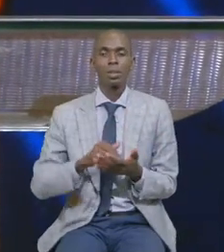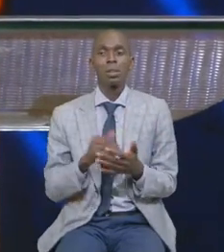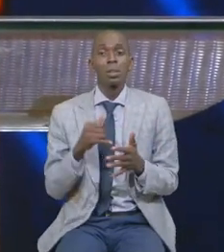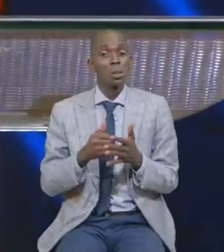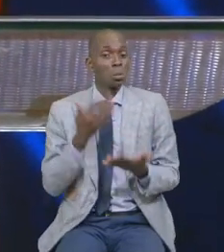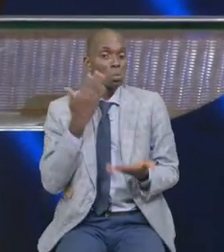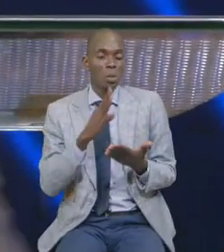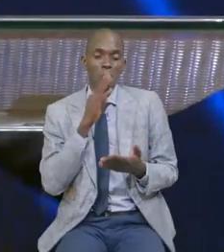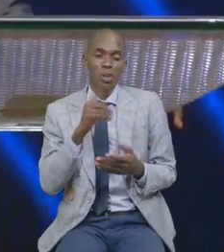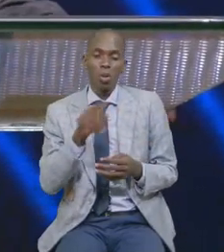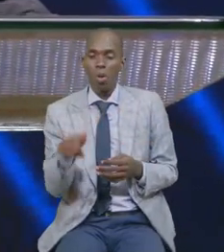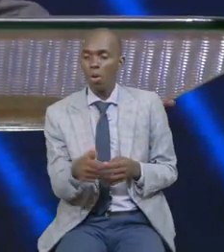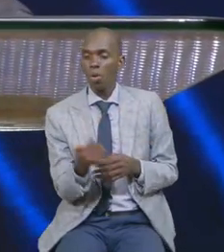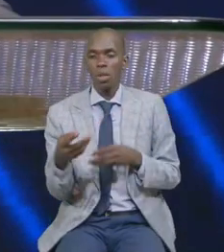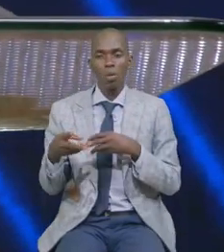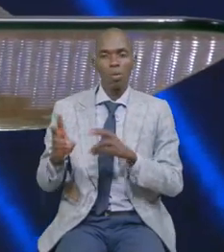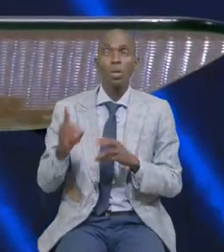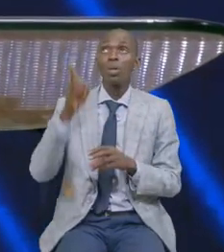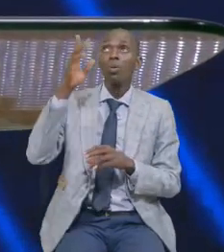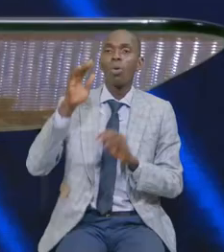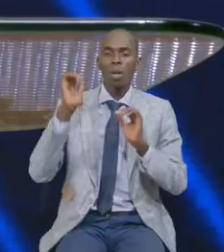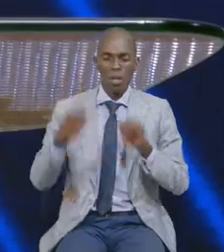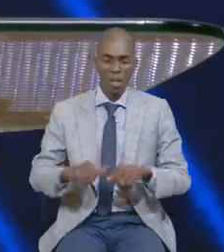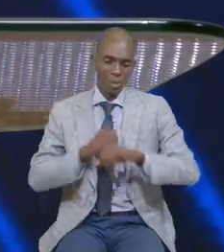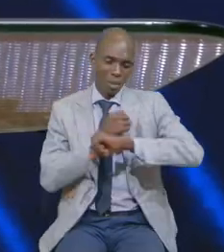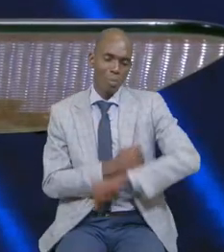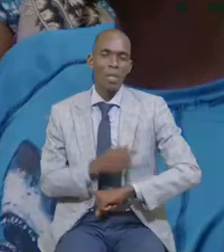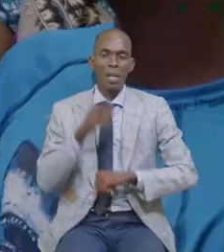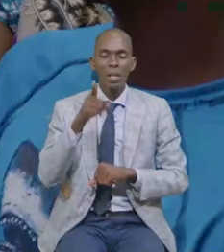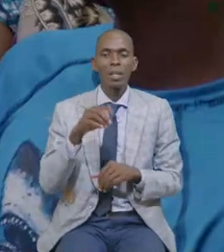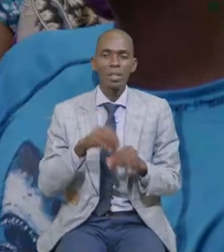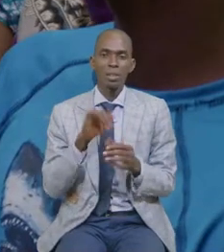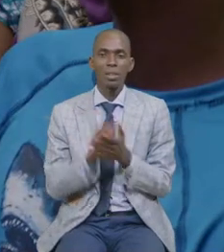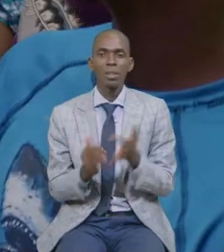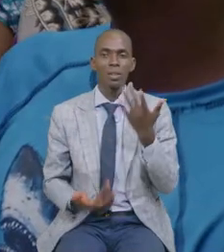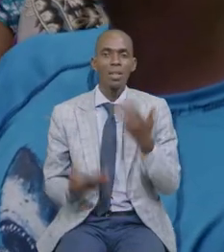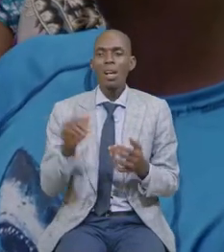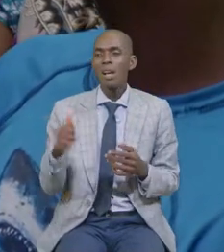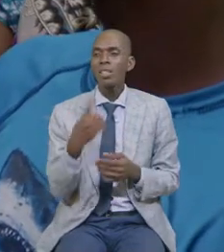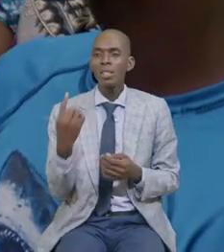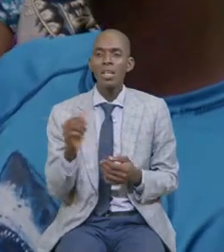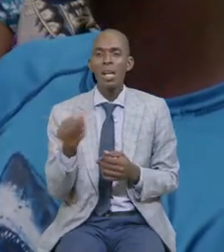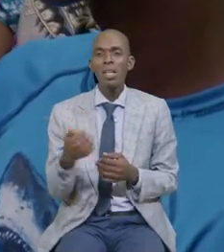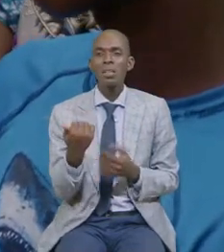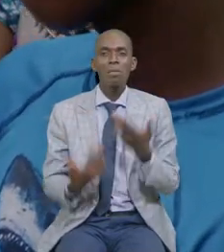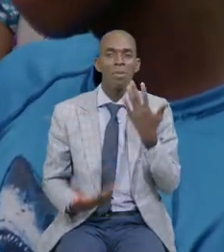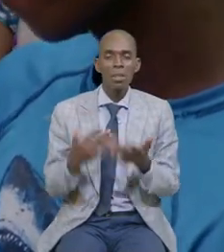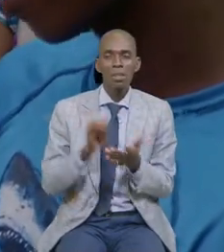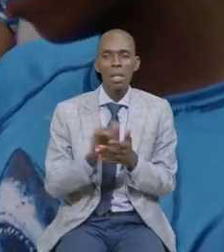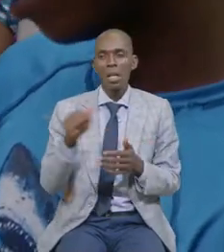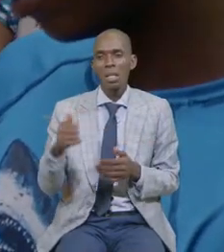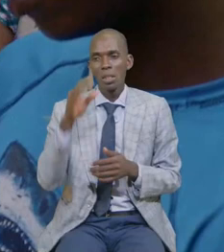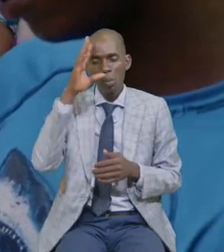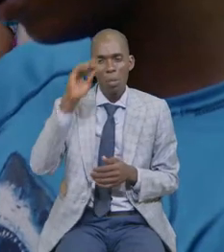be the other way God can preserve you inside that fire and he fired at any man any woman